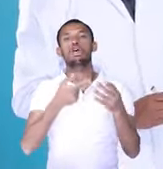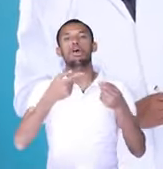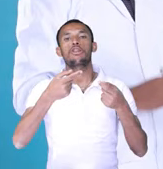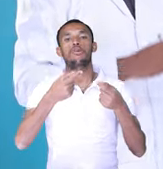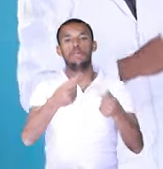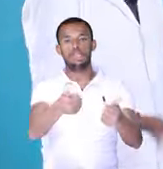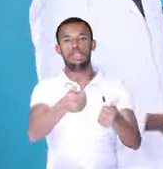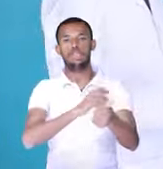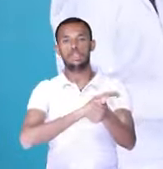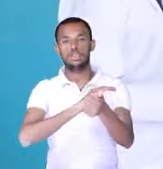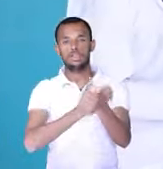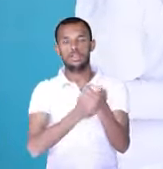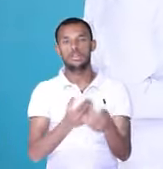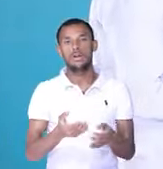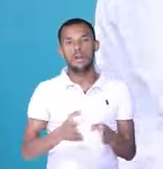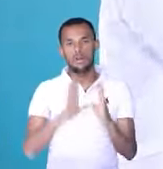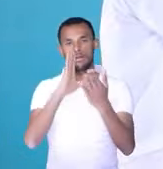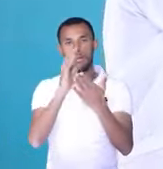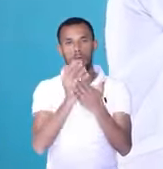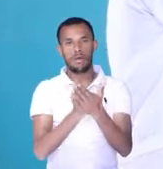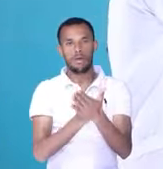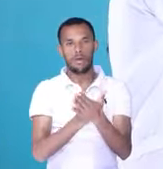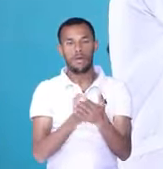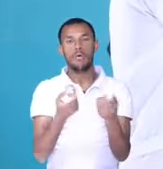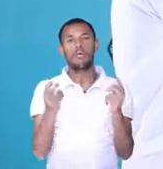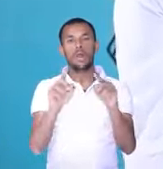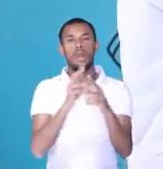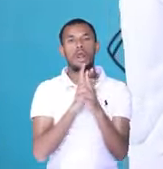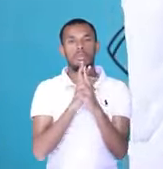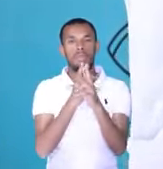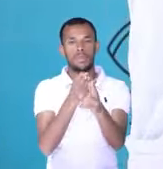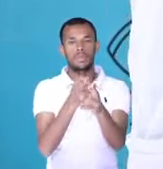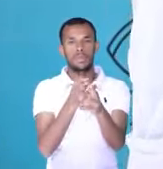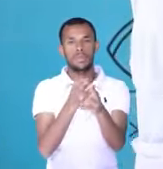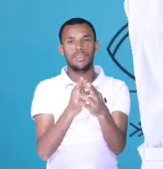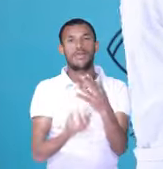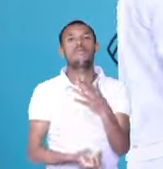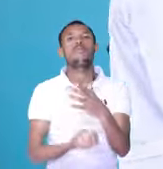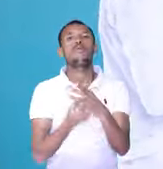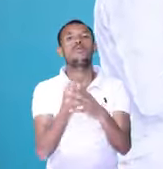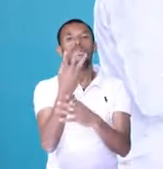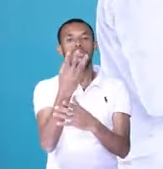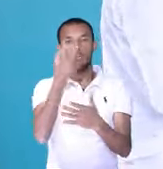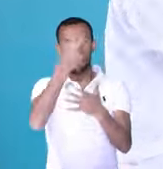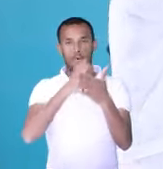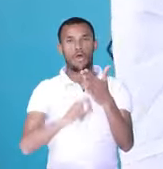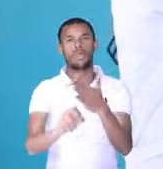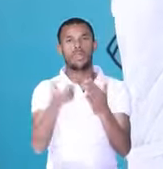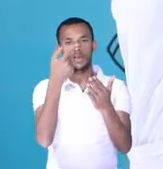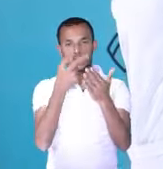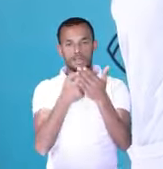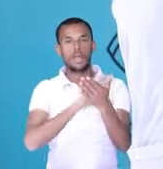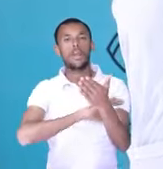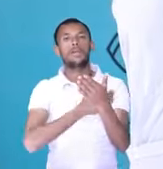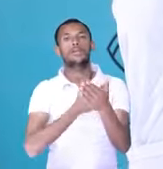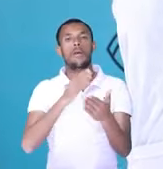energy. Let's take, when reactant produces product, this is the